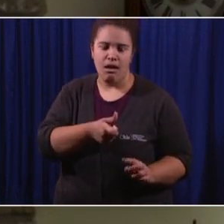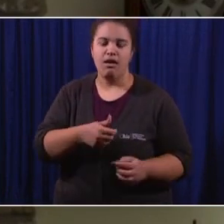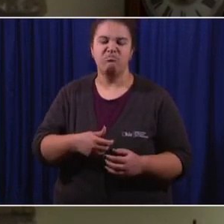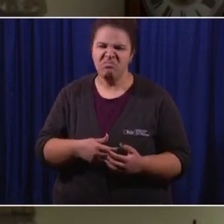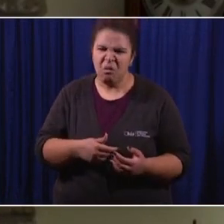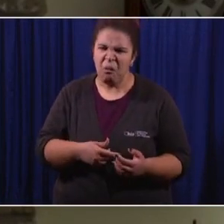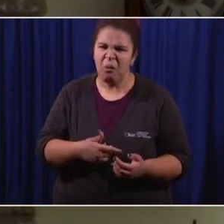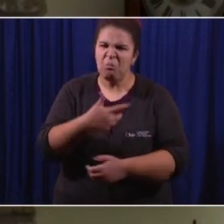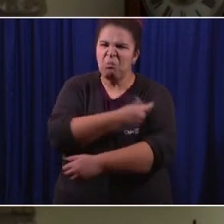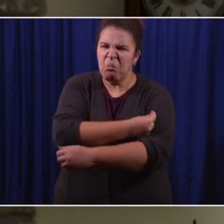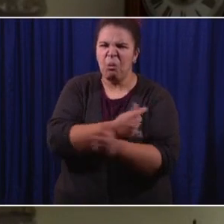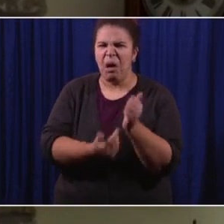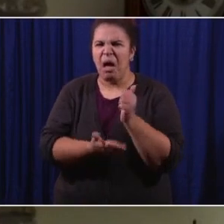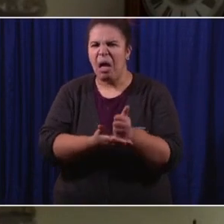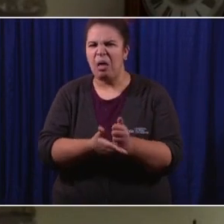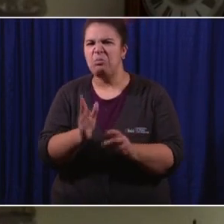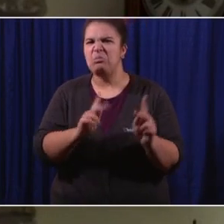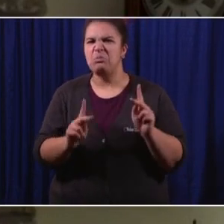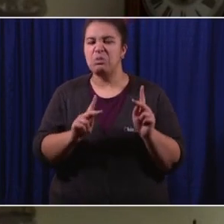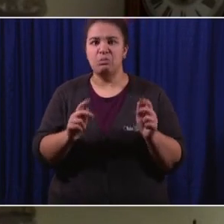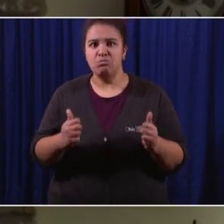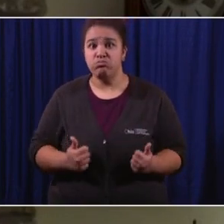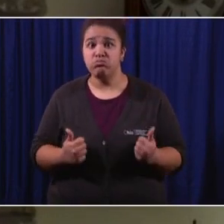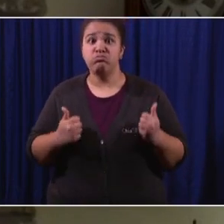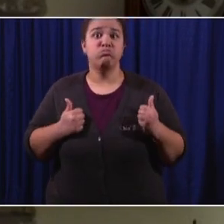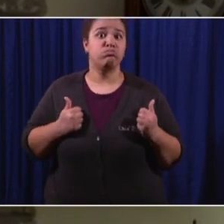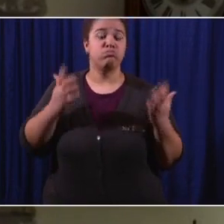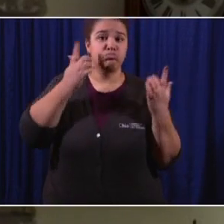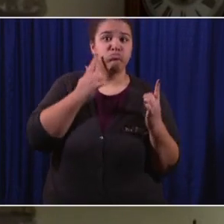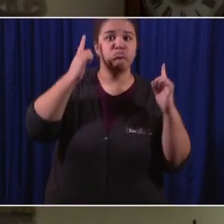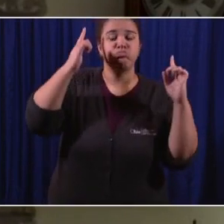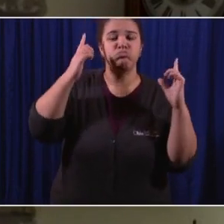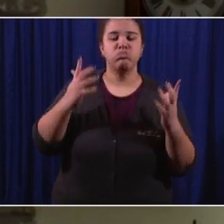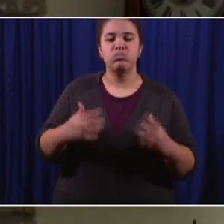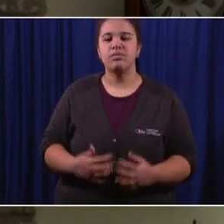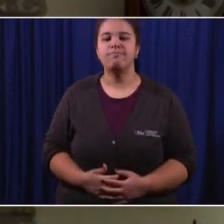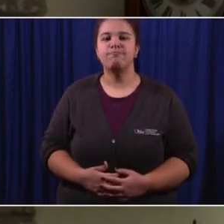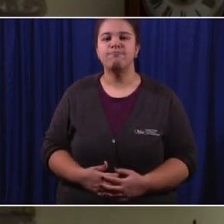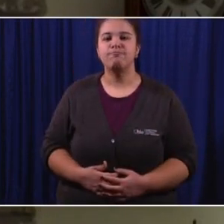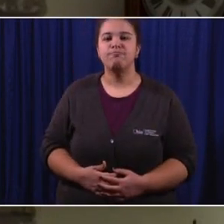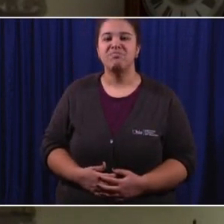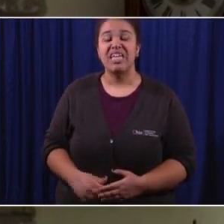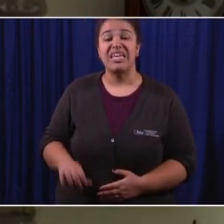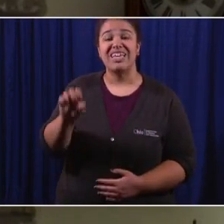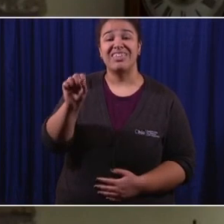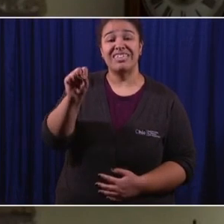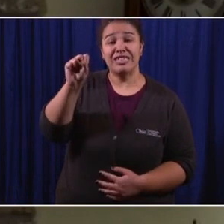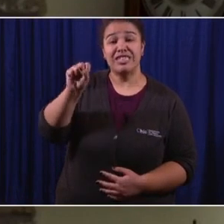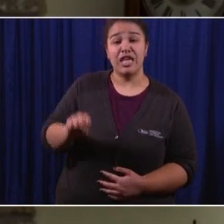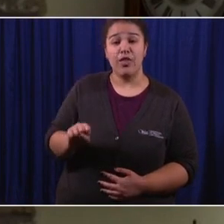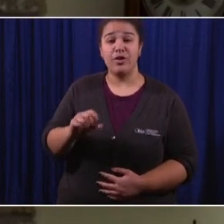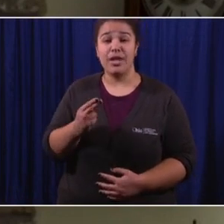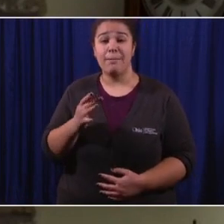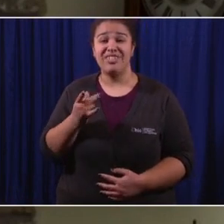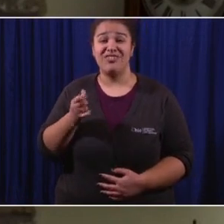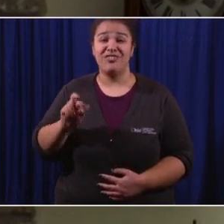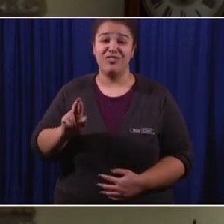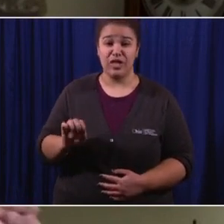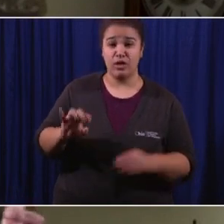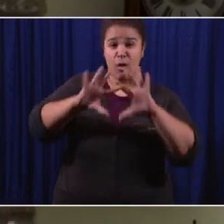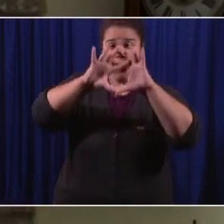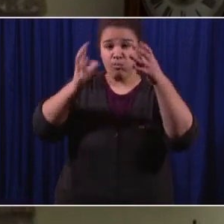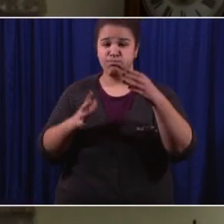thing to do. We hope that what they've seen in the Southern Hemisphere, some countries in Southern Hemisphere where they've